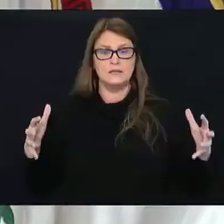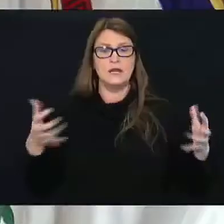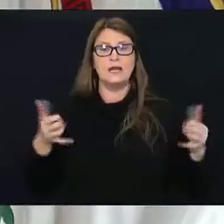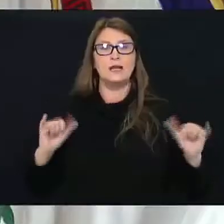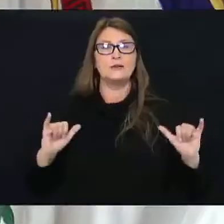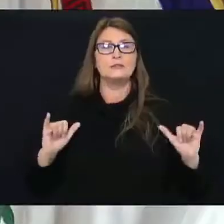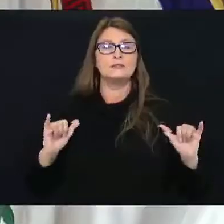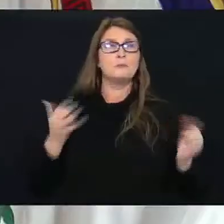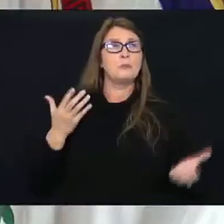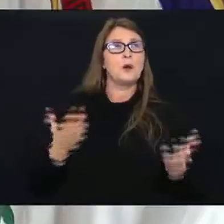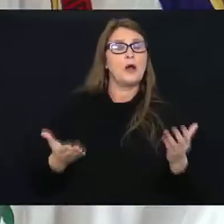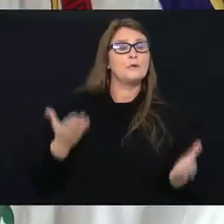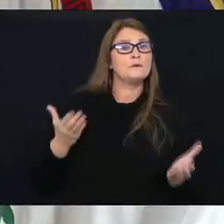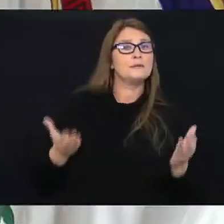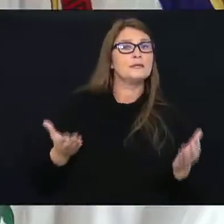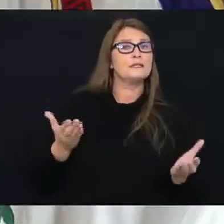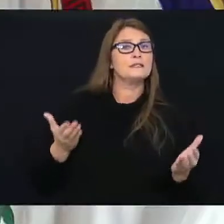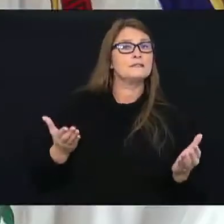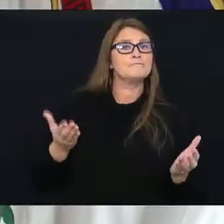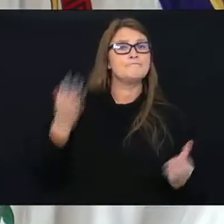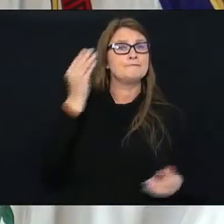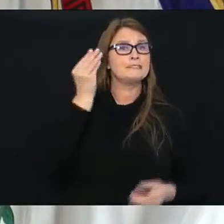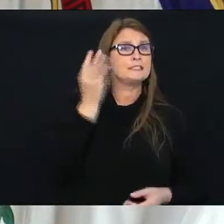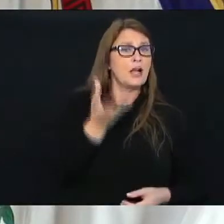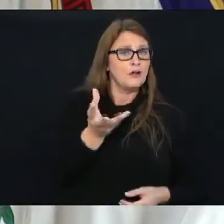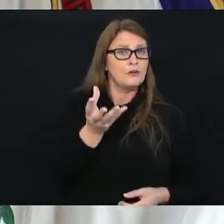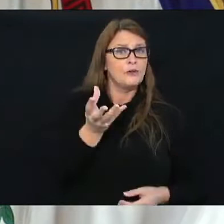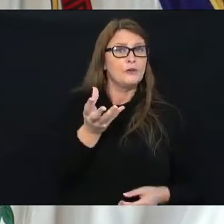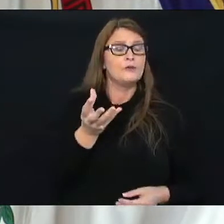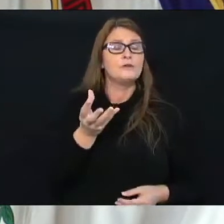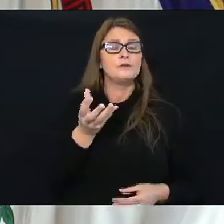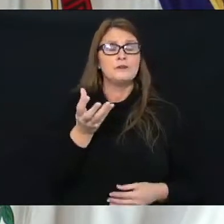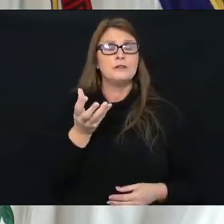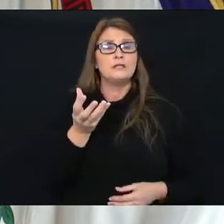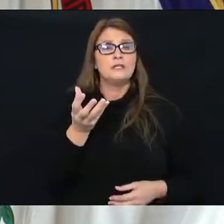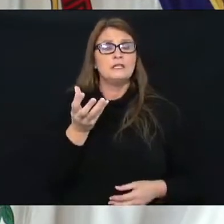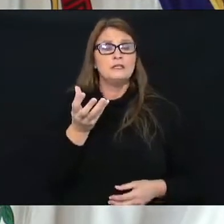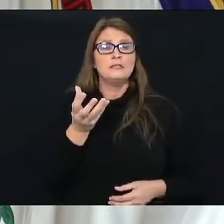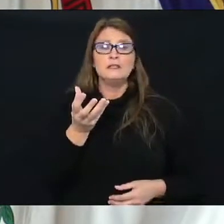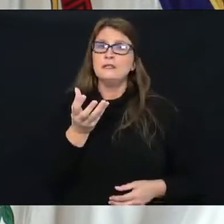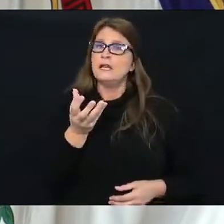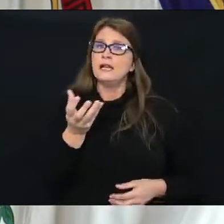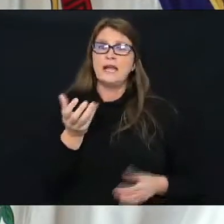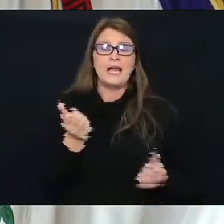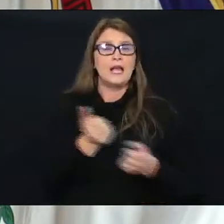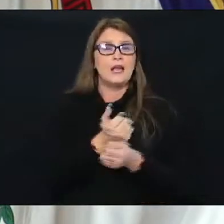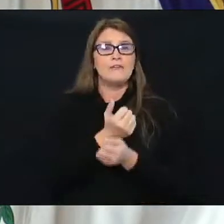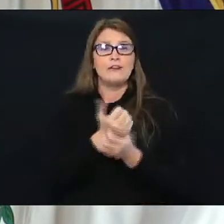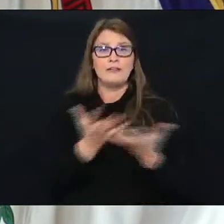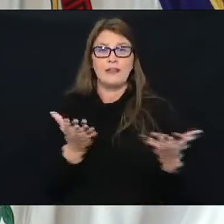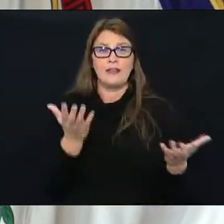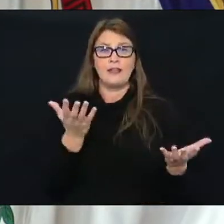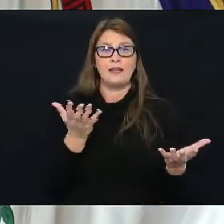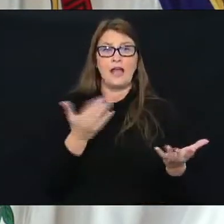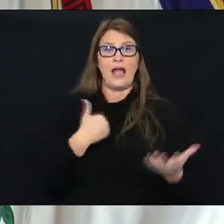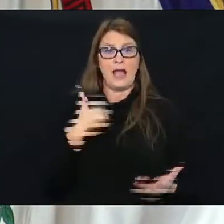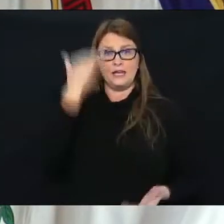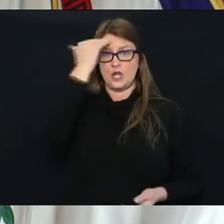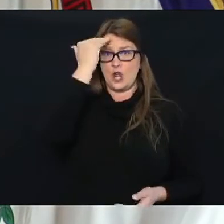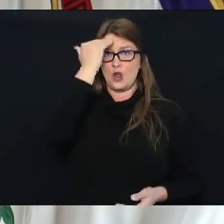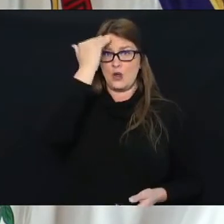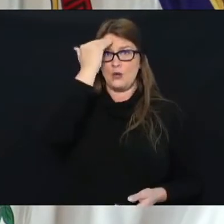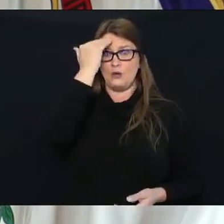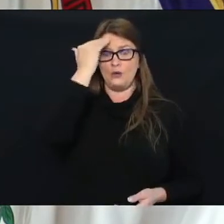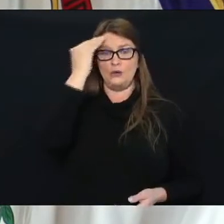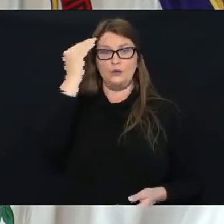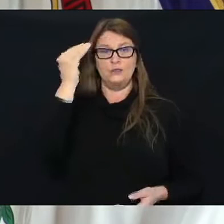probably, I would tell you from the standpoint of everything that I know, all the sequencing,